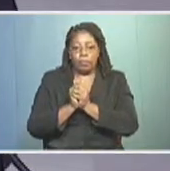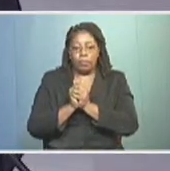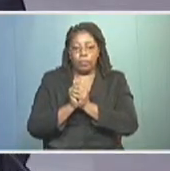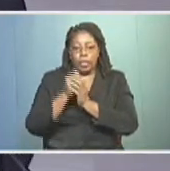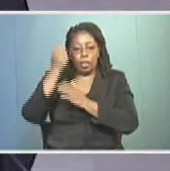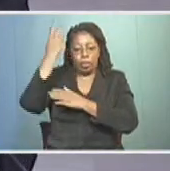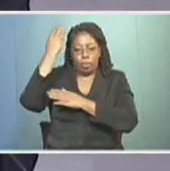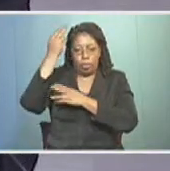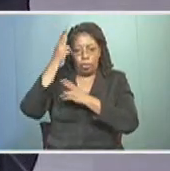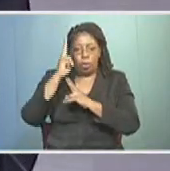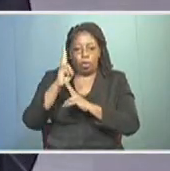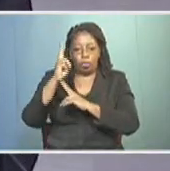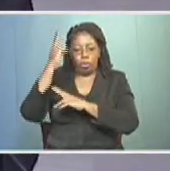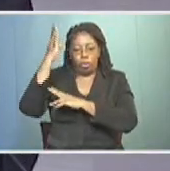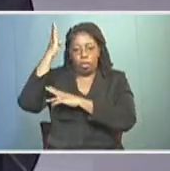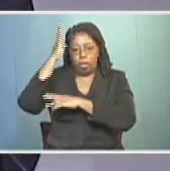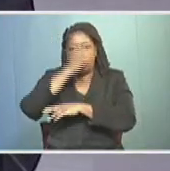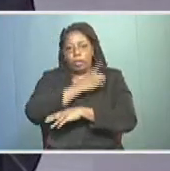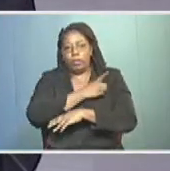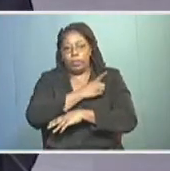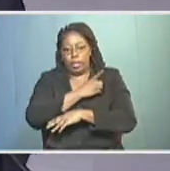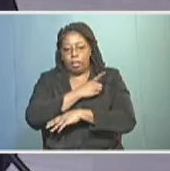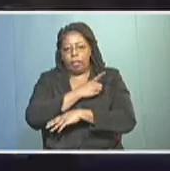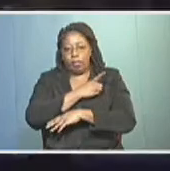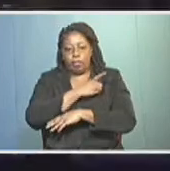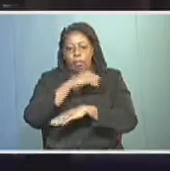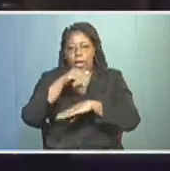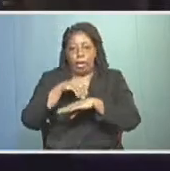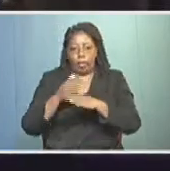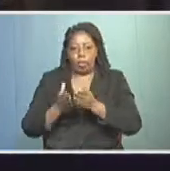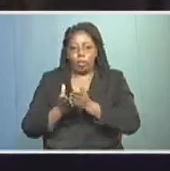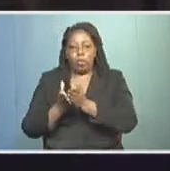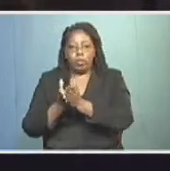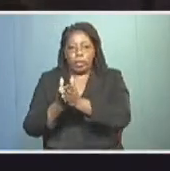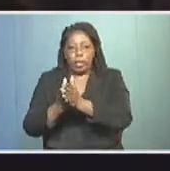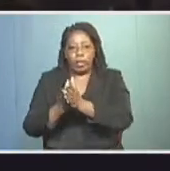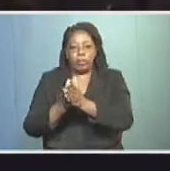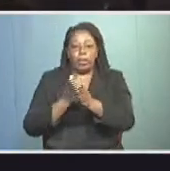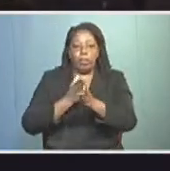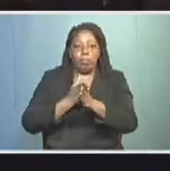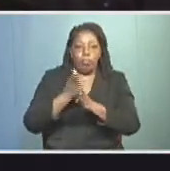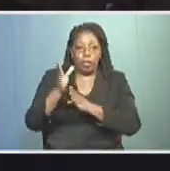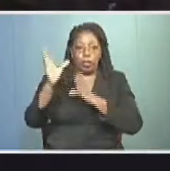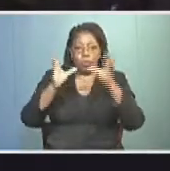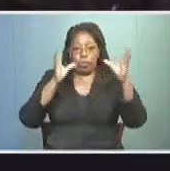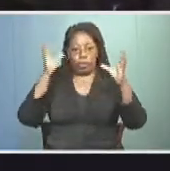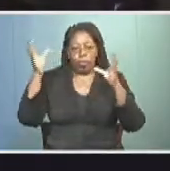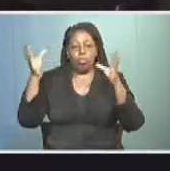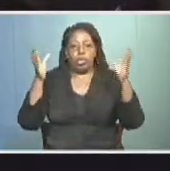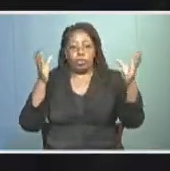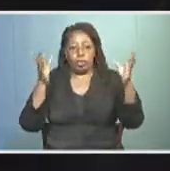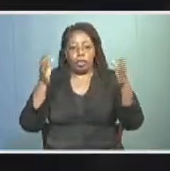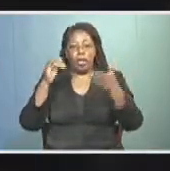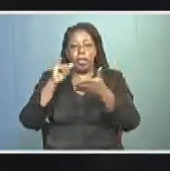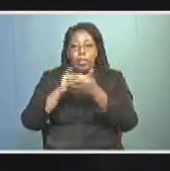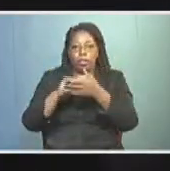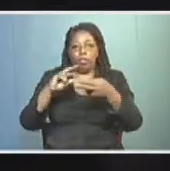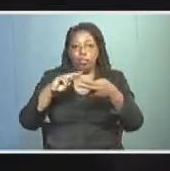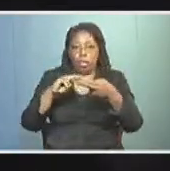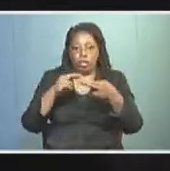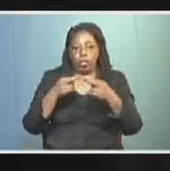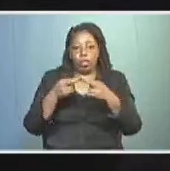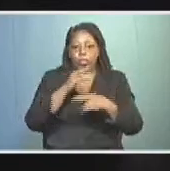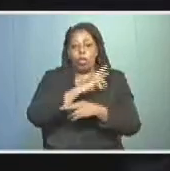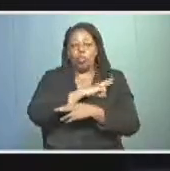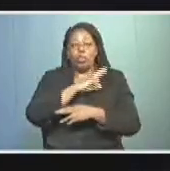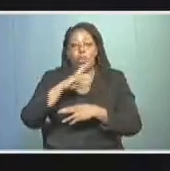Prime Minister the Honorable Philip Davis QC attending the cruise liner's major celebration, noting that the continued relationship with Royal